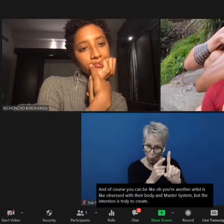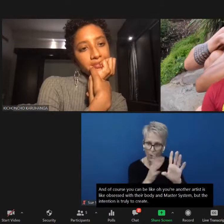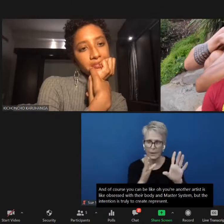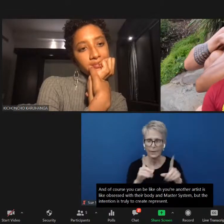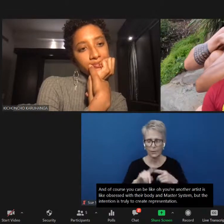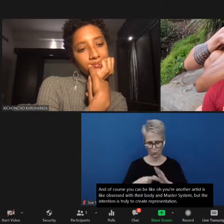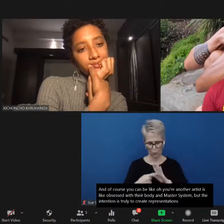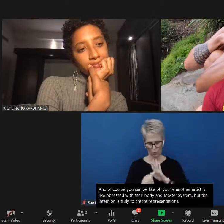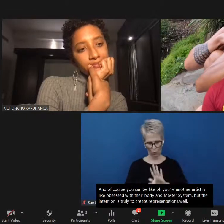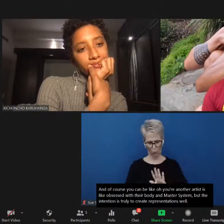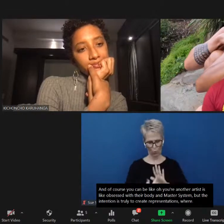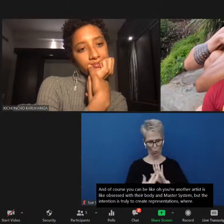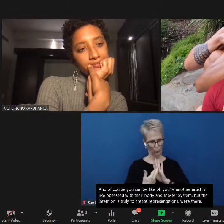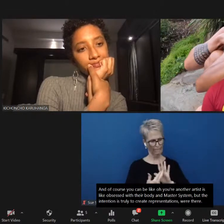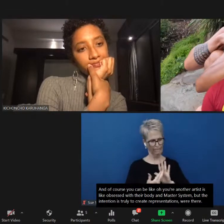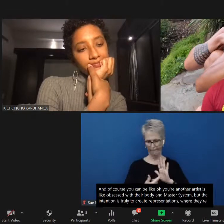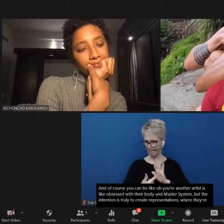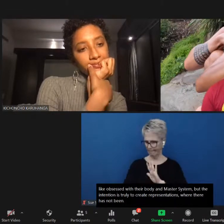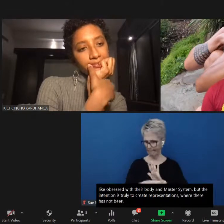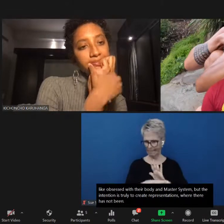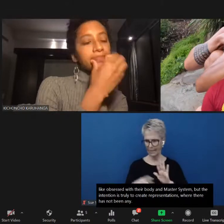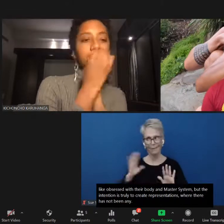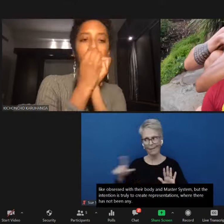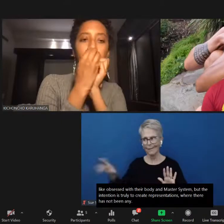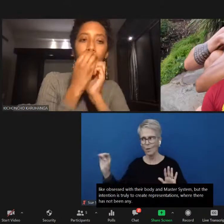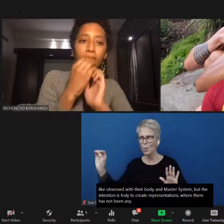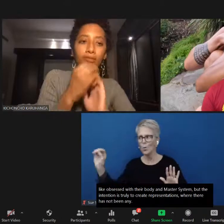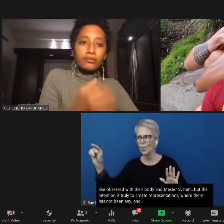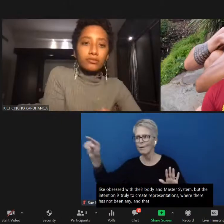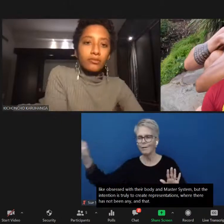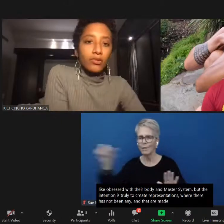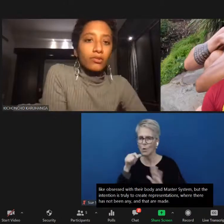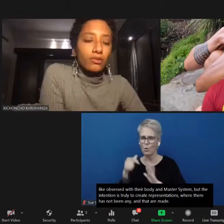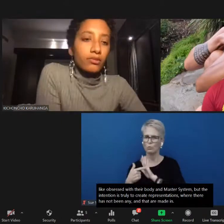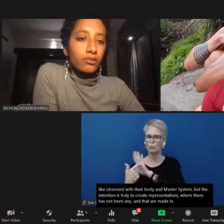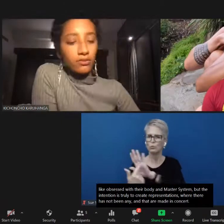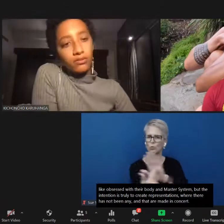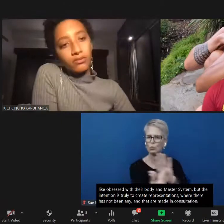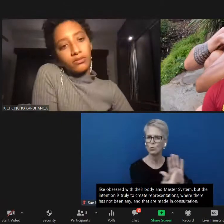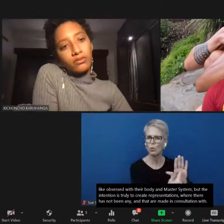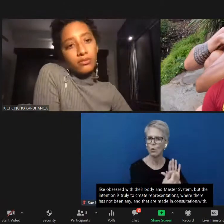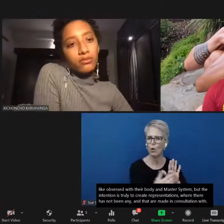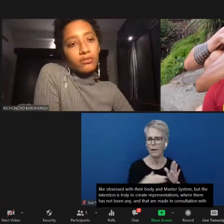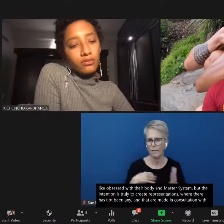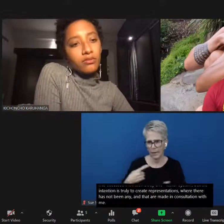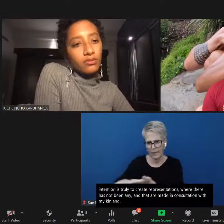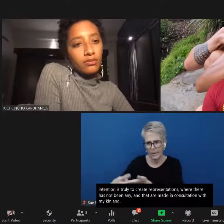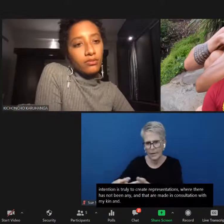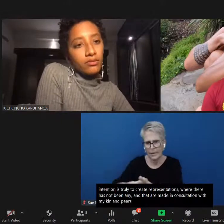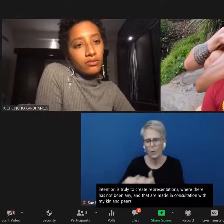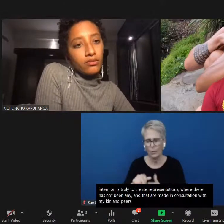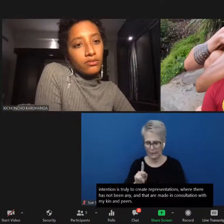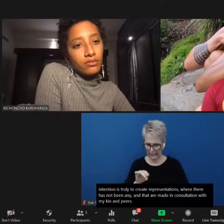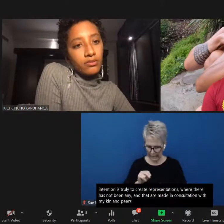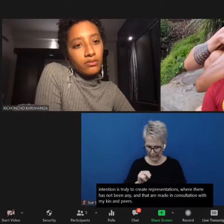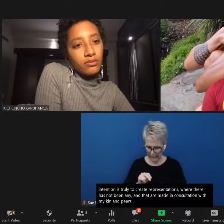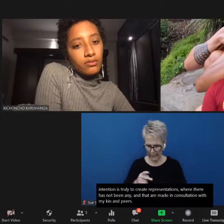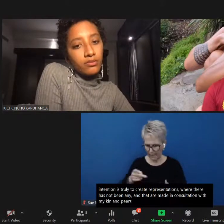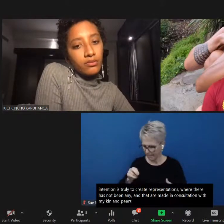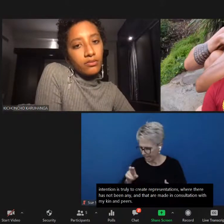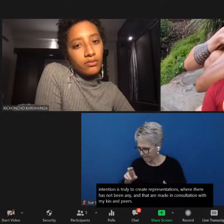create representations where there has not been any, and that are made in consultation with my kin and peers.